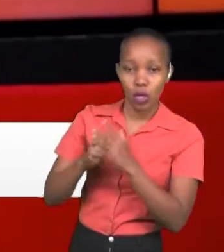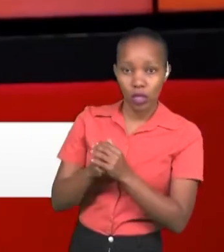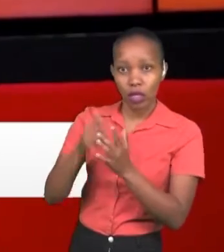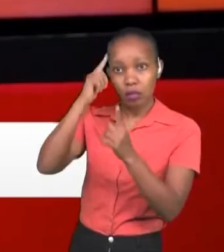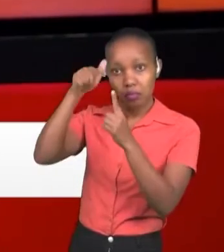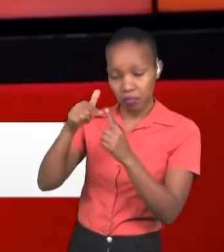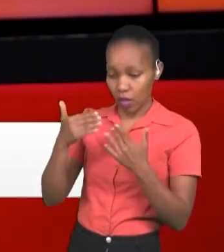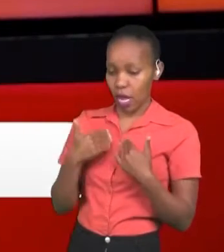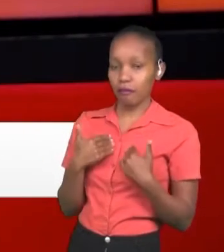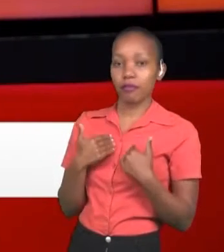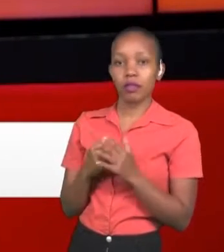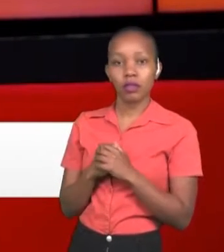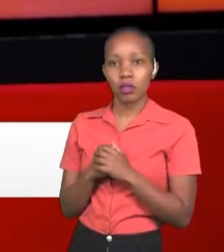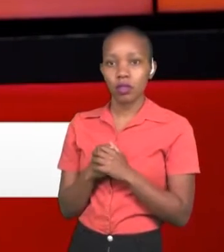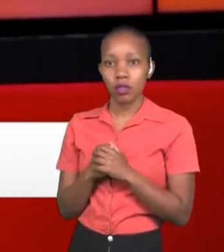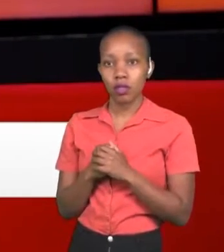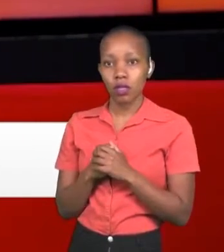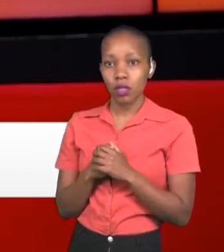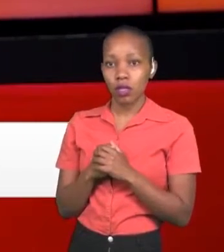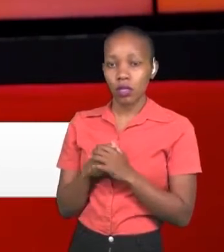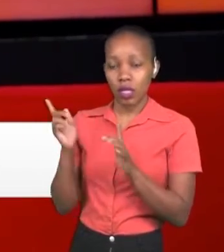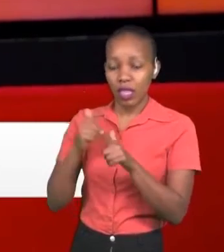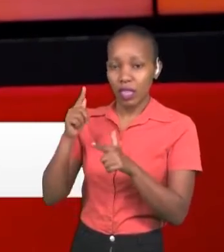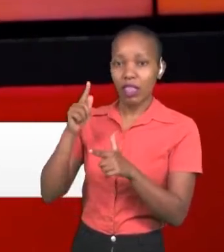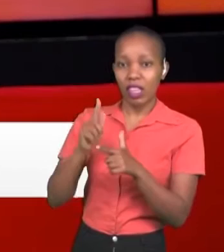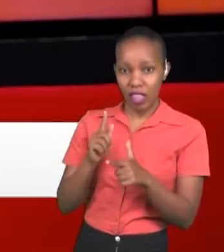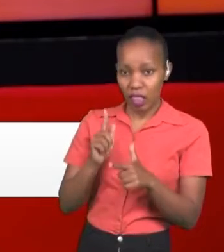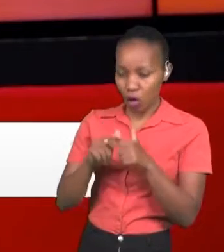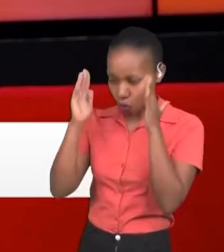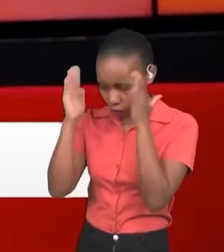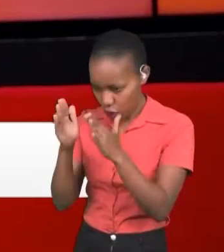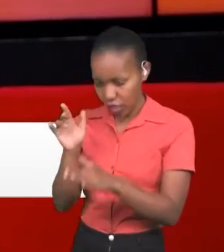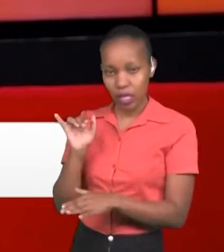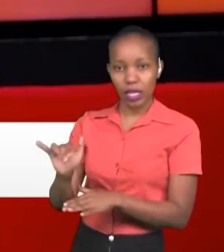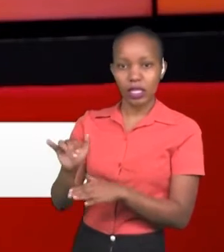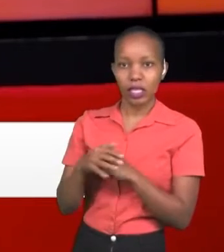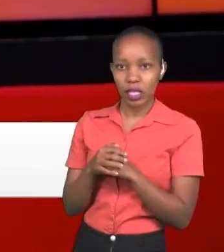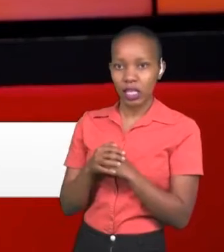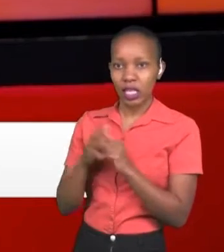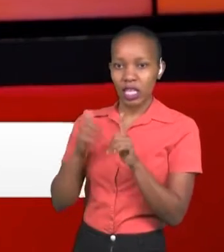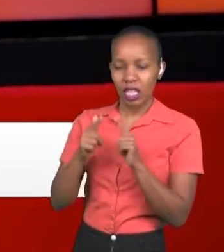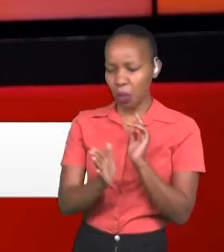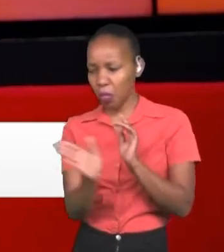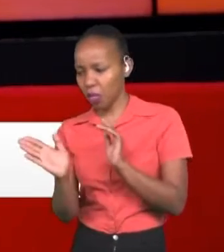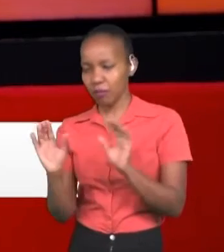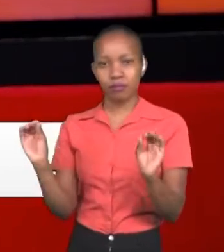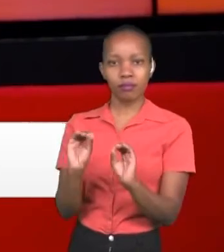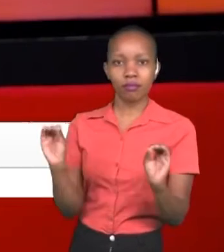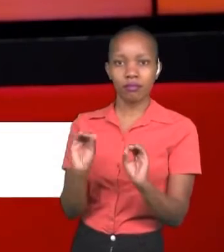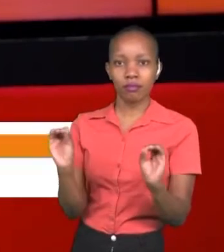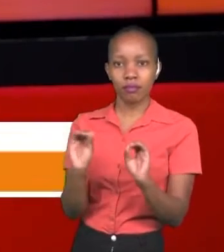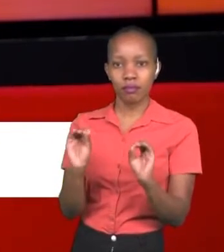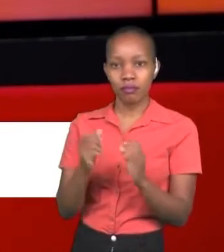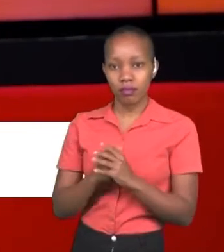goal attached to it. Okay. And that's the thing that you chase consistently. So you don't kind of like swear off. You understand? Okay.